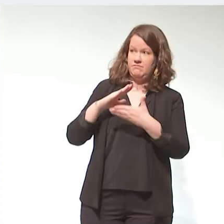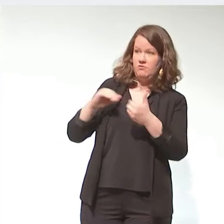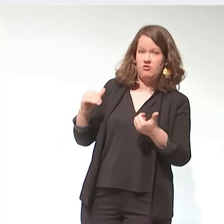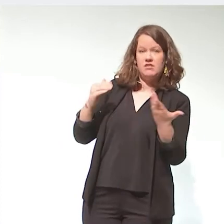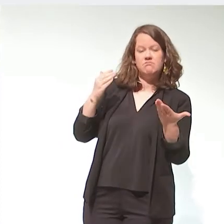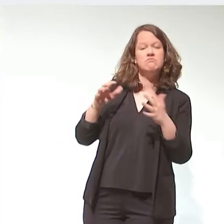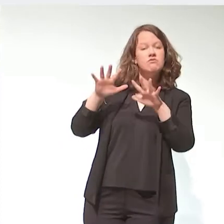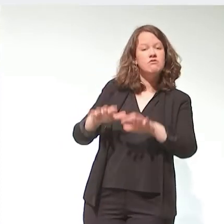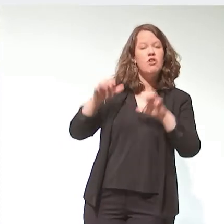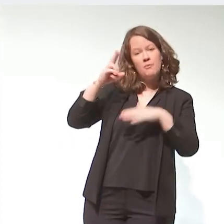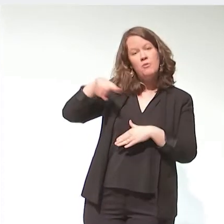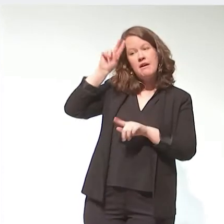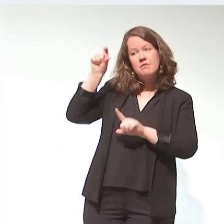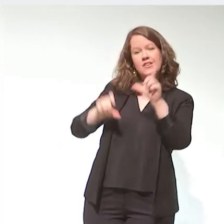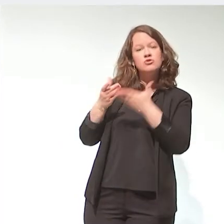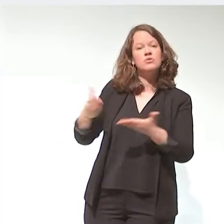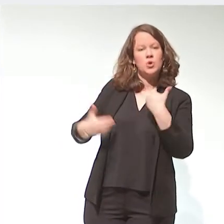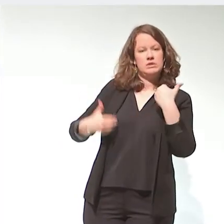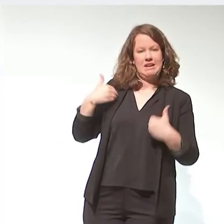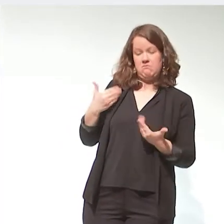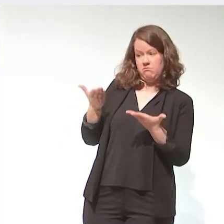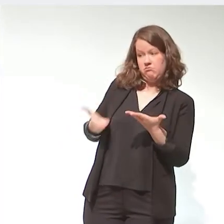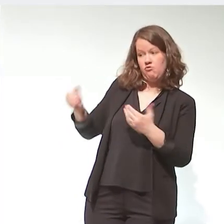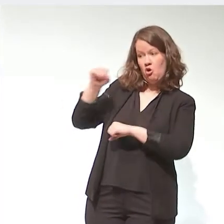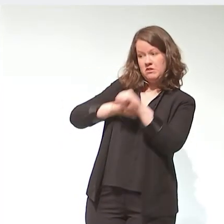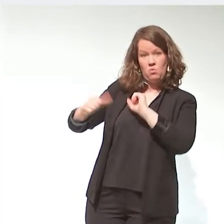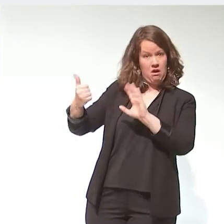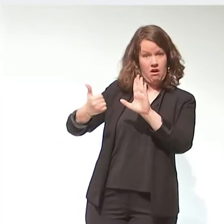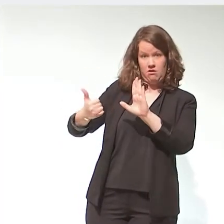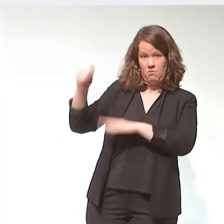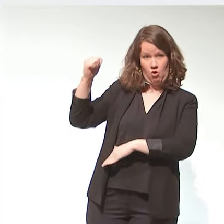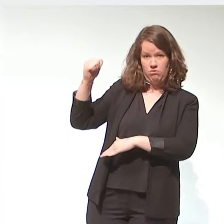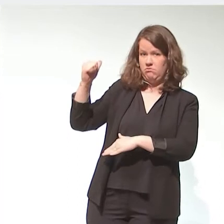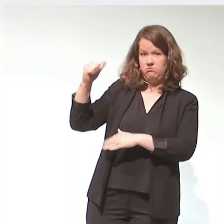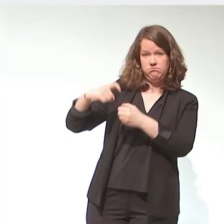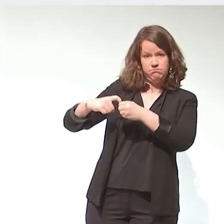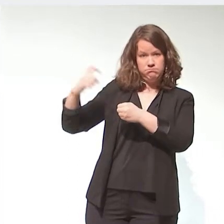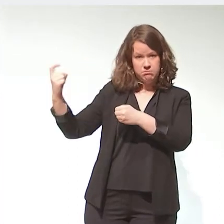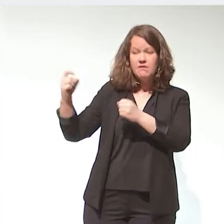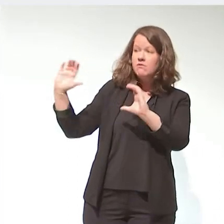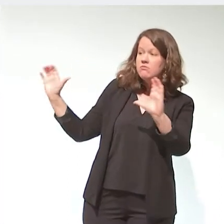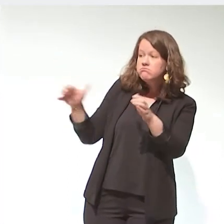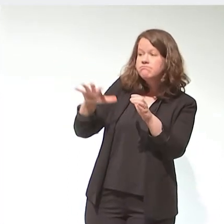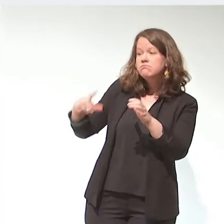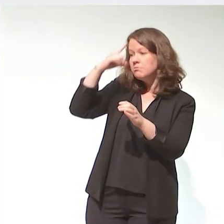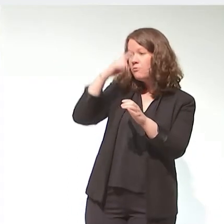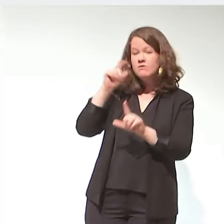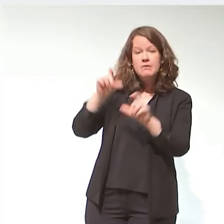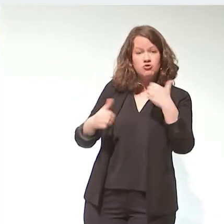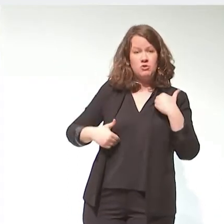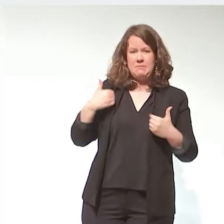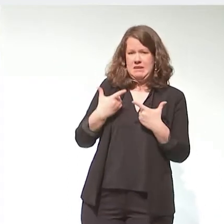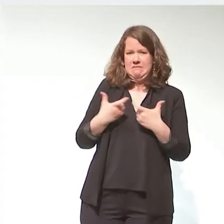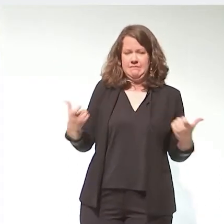I'm going to take the floor in the name of the European Forum for Disabled People. This is an independent